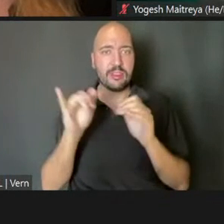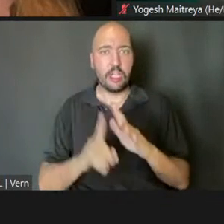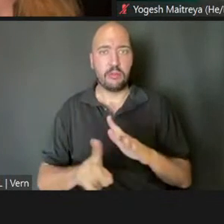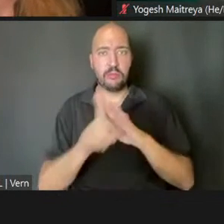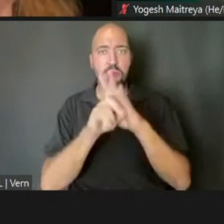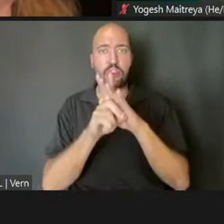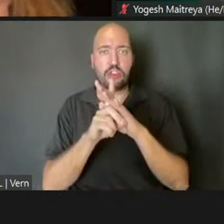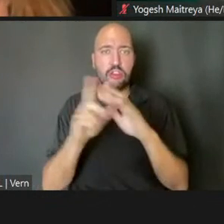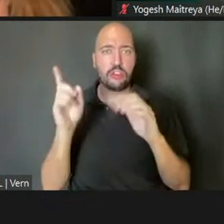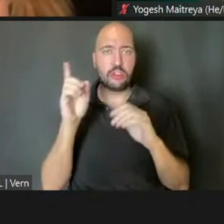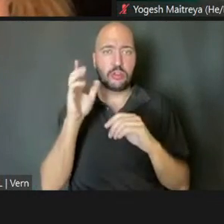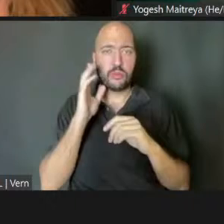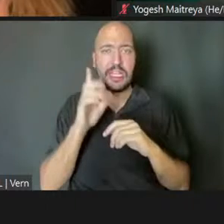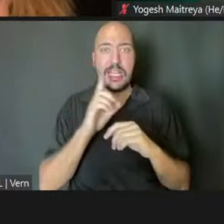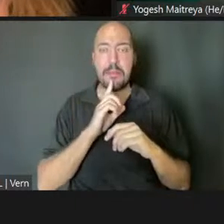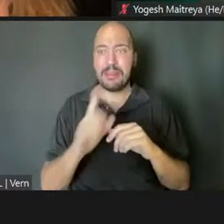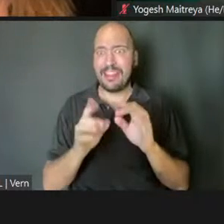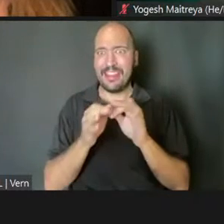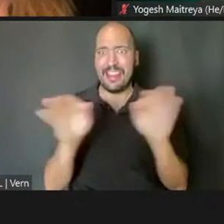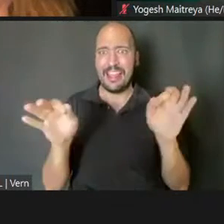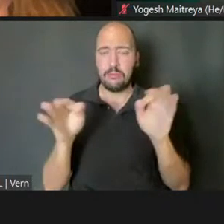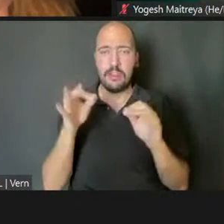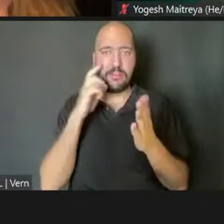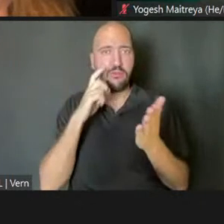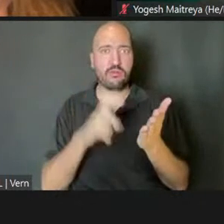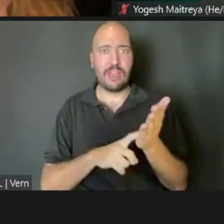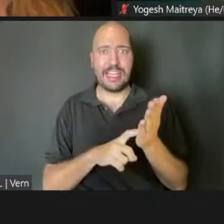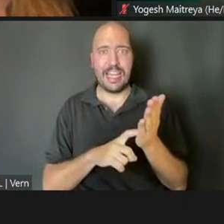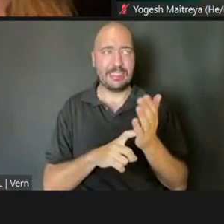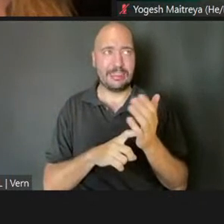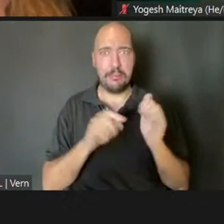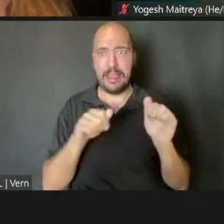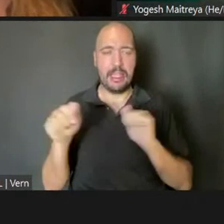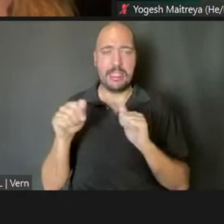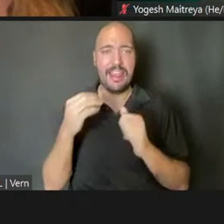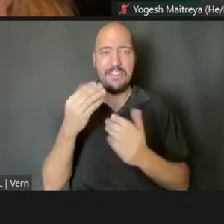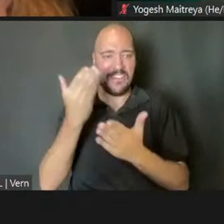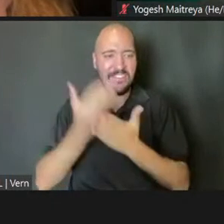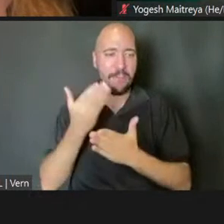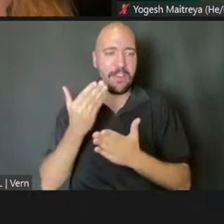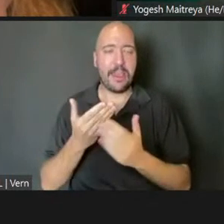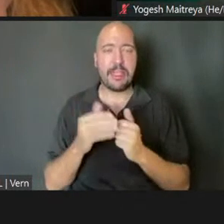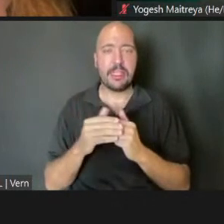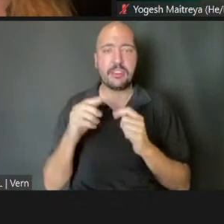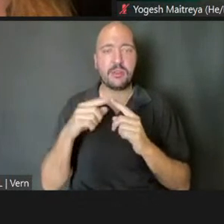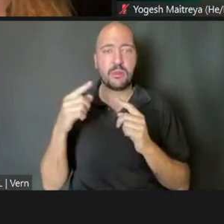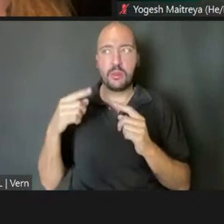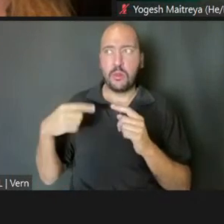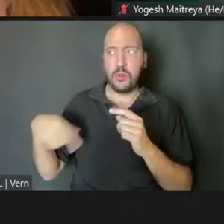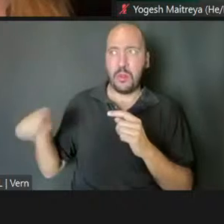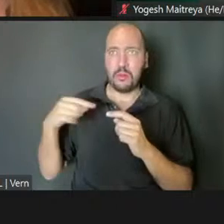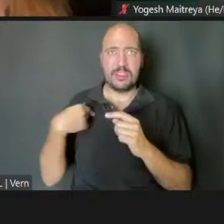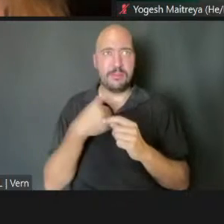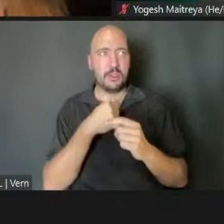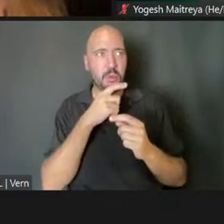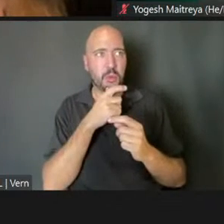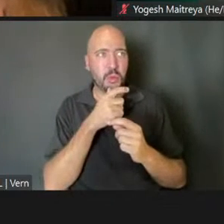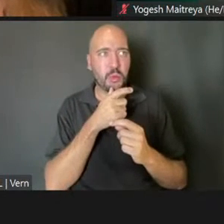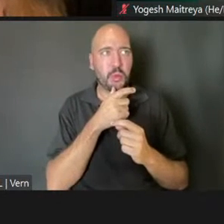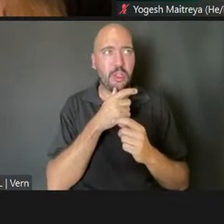emerge will be the language of recognizability, verifiability to those of us who have